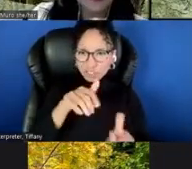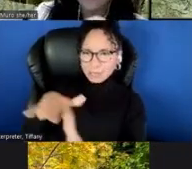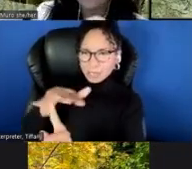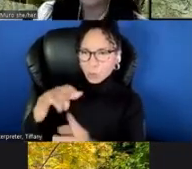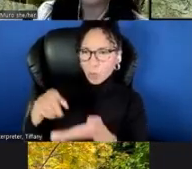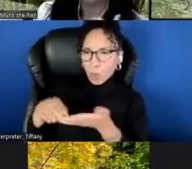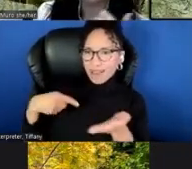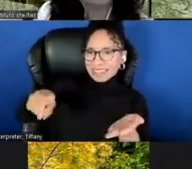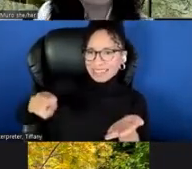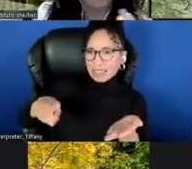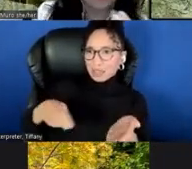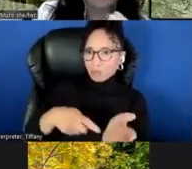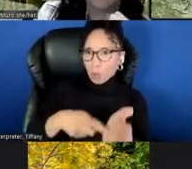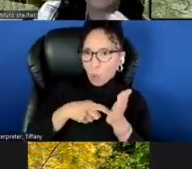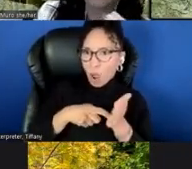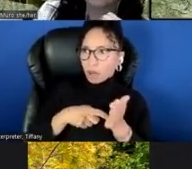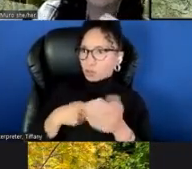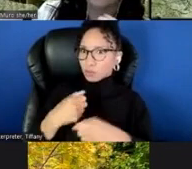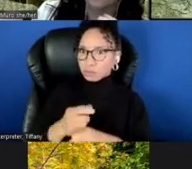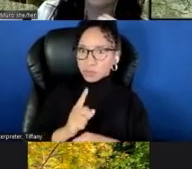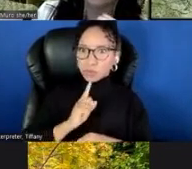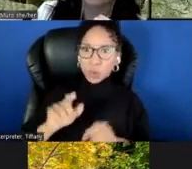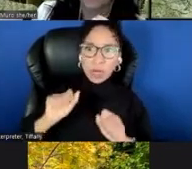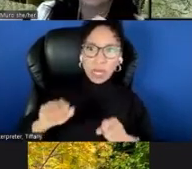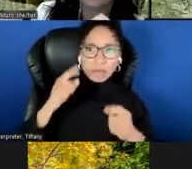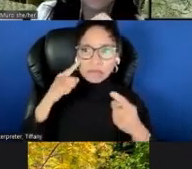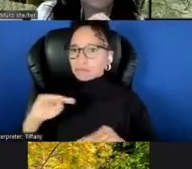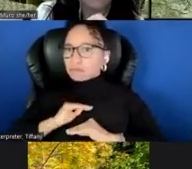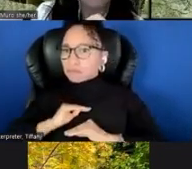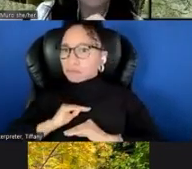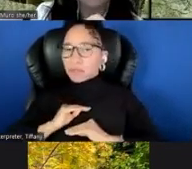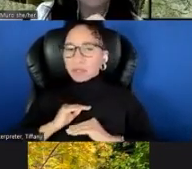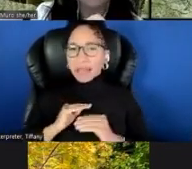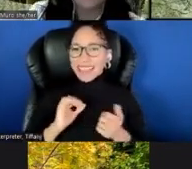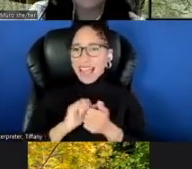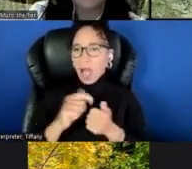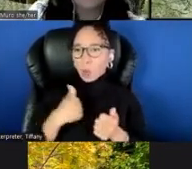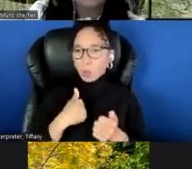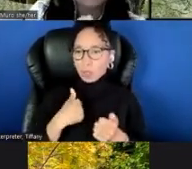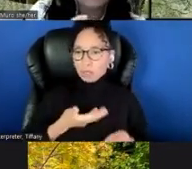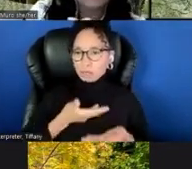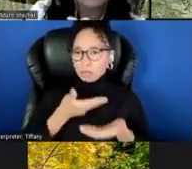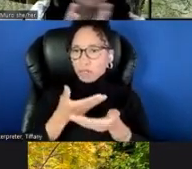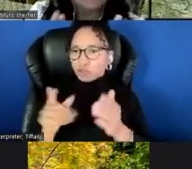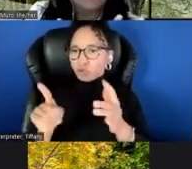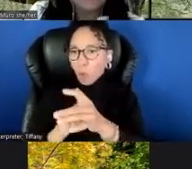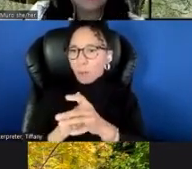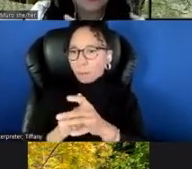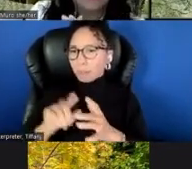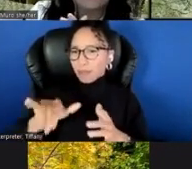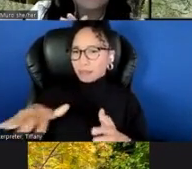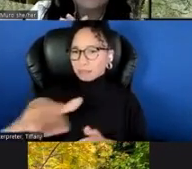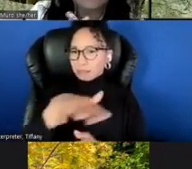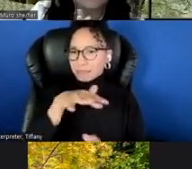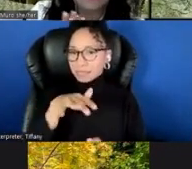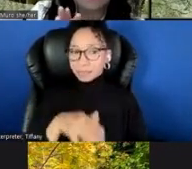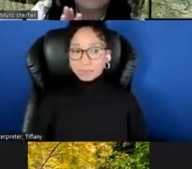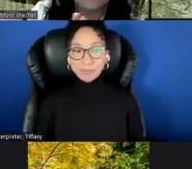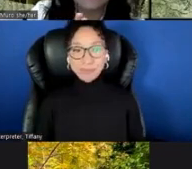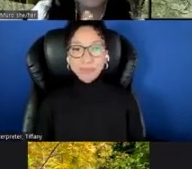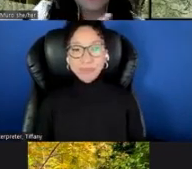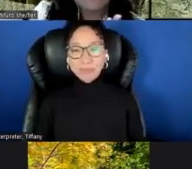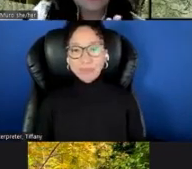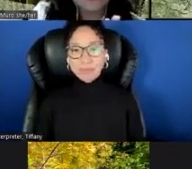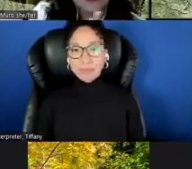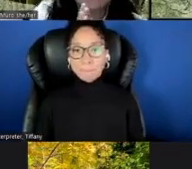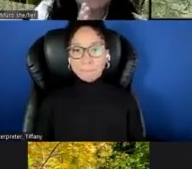and what we ourselves bring to that conversation and to that topic. Also want to take a few minutes to kind of set